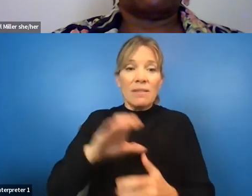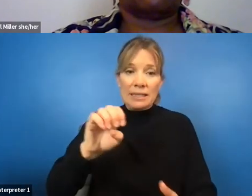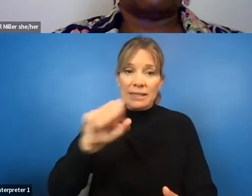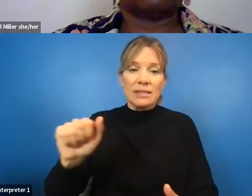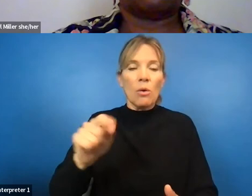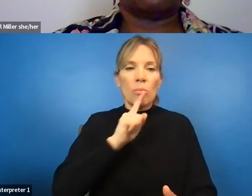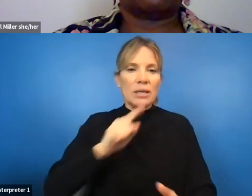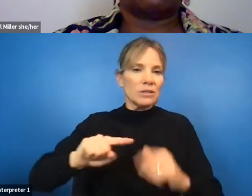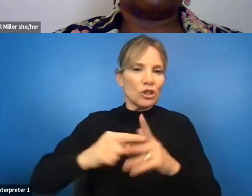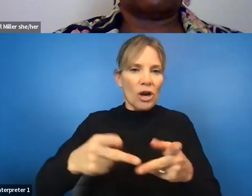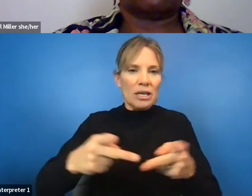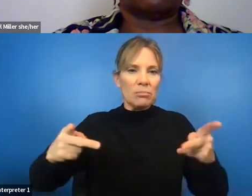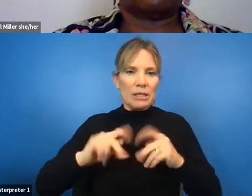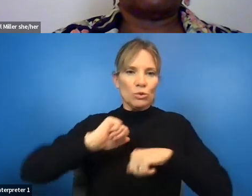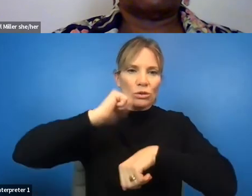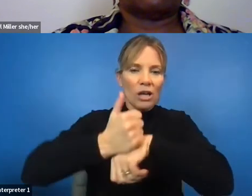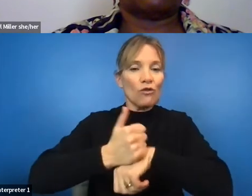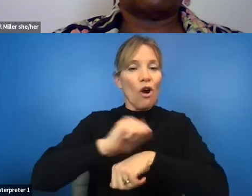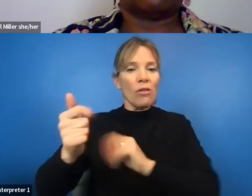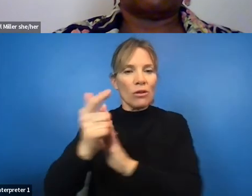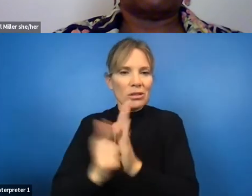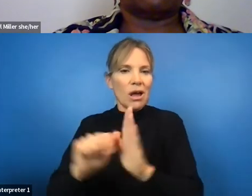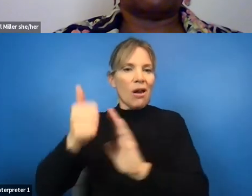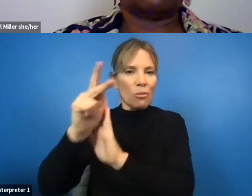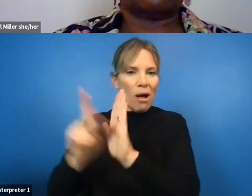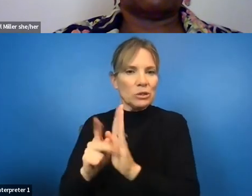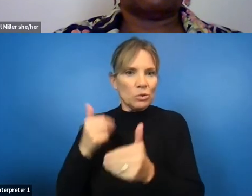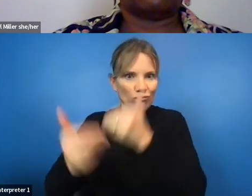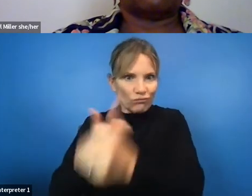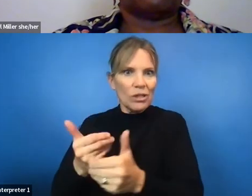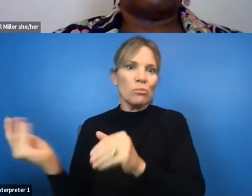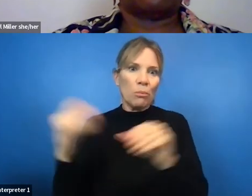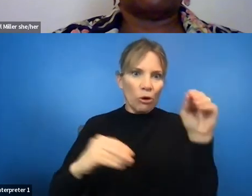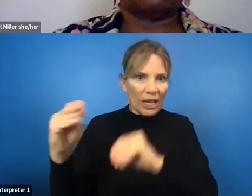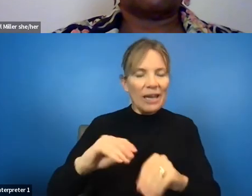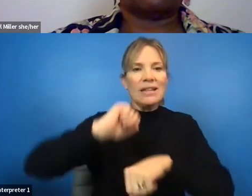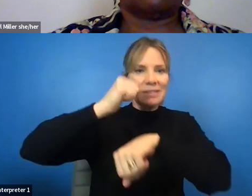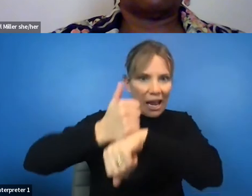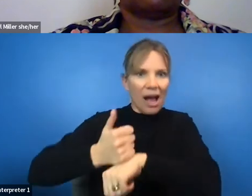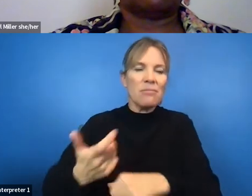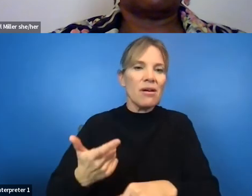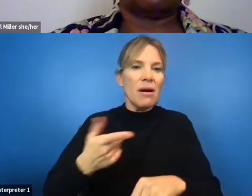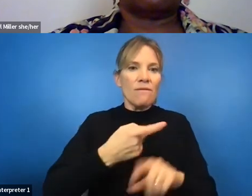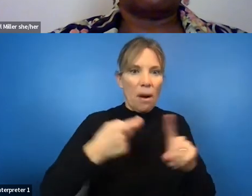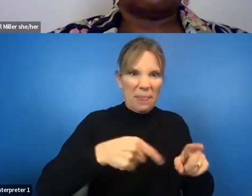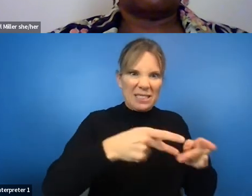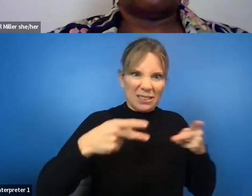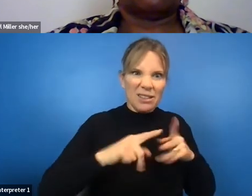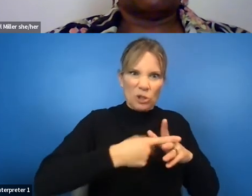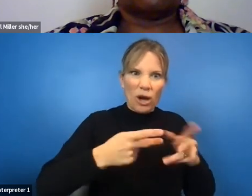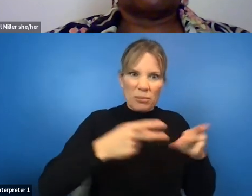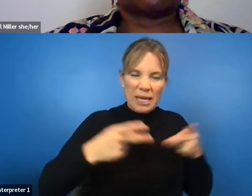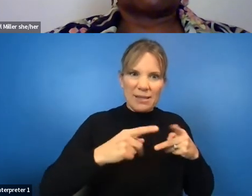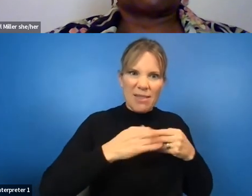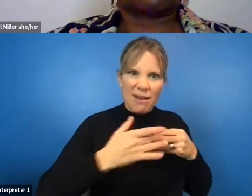launching point for other legislation and other policies to be put in place as well, to make sure that